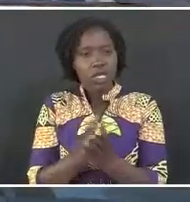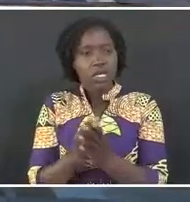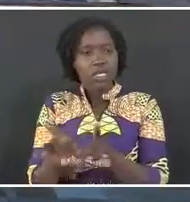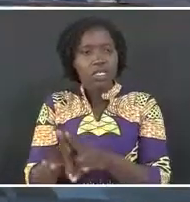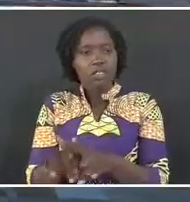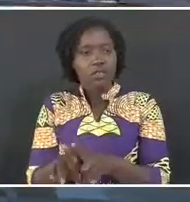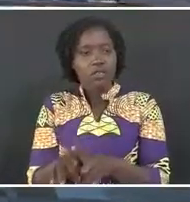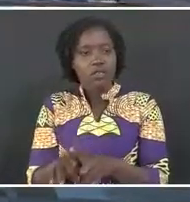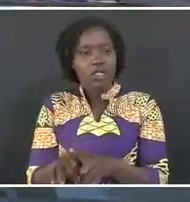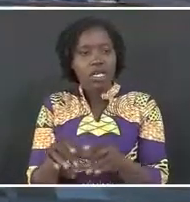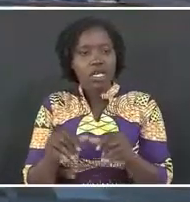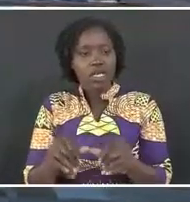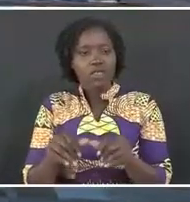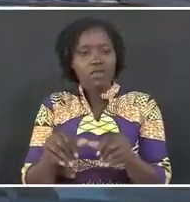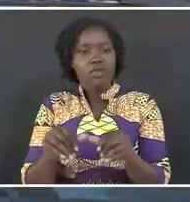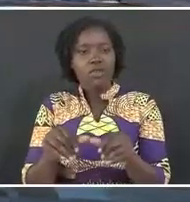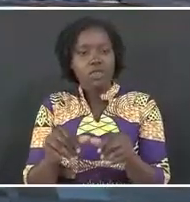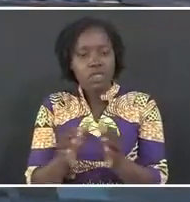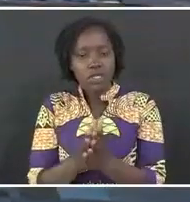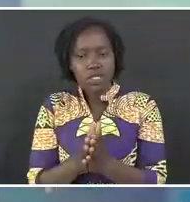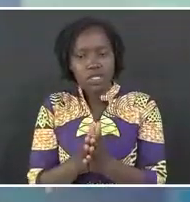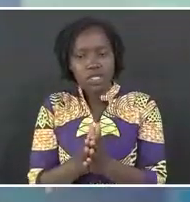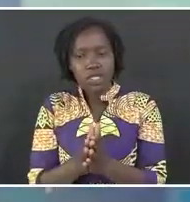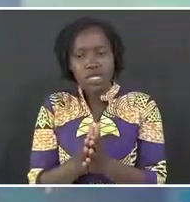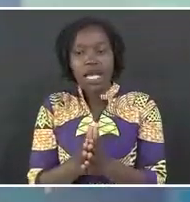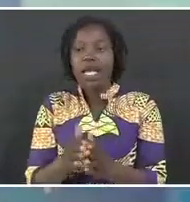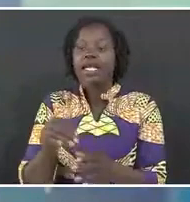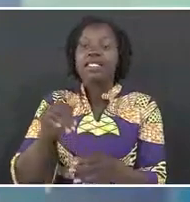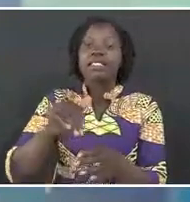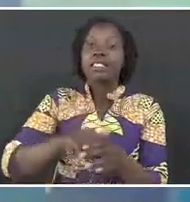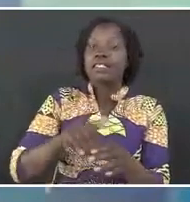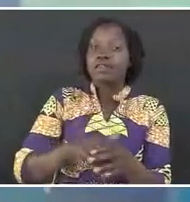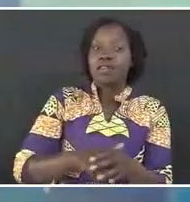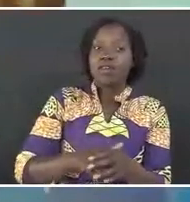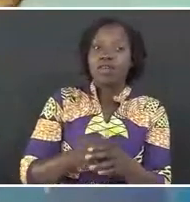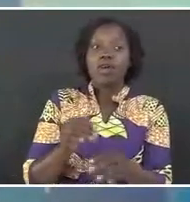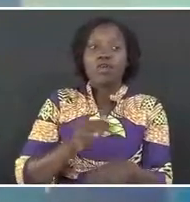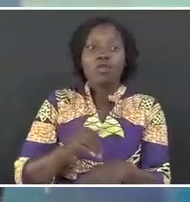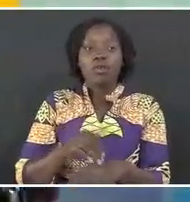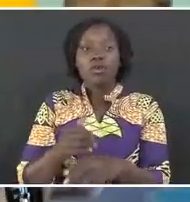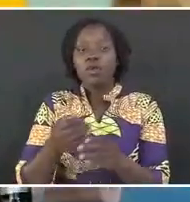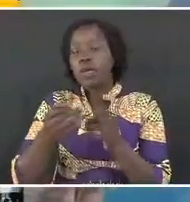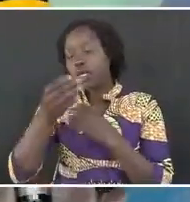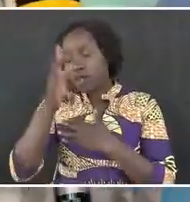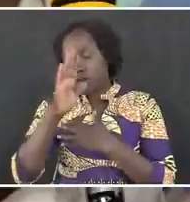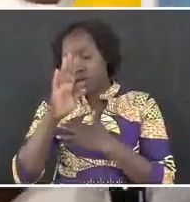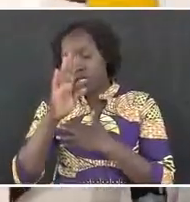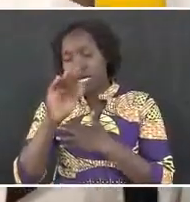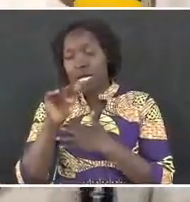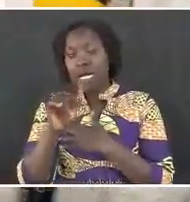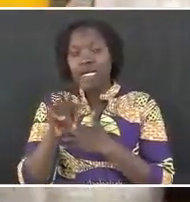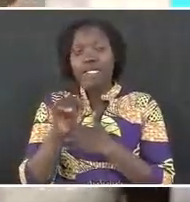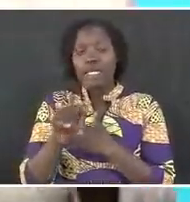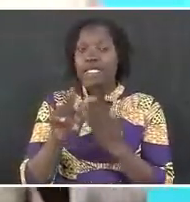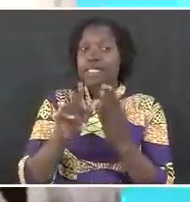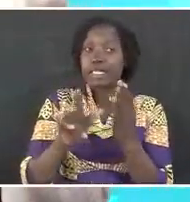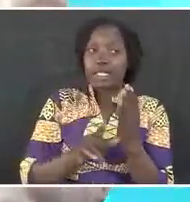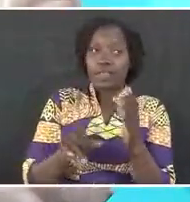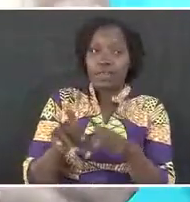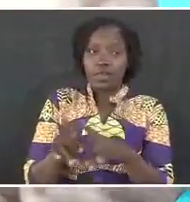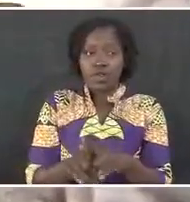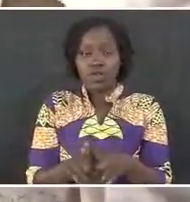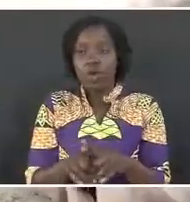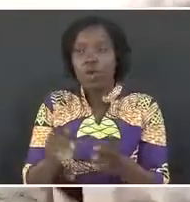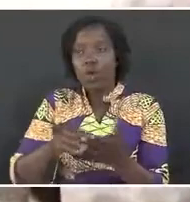as we continue saying, get involved, we have been called by God. In that lesson also, we